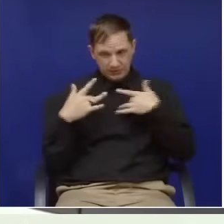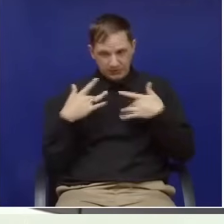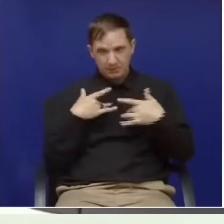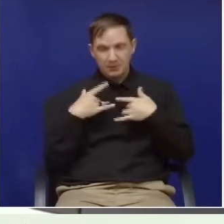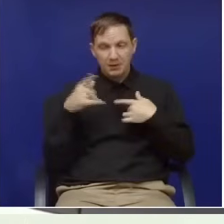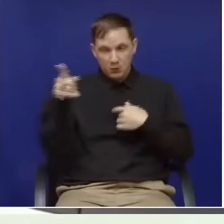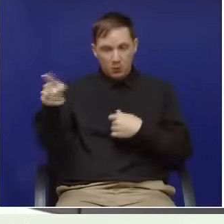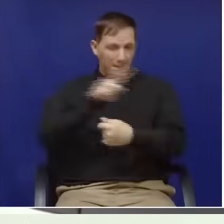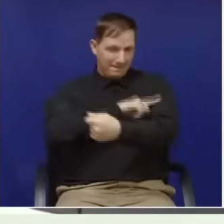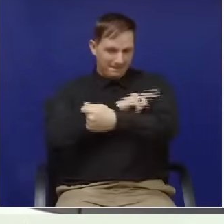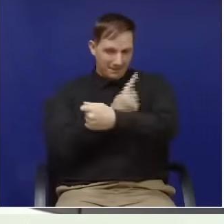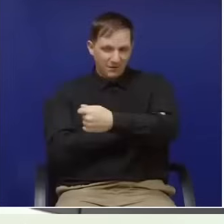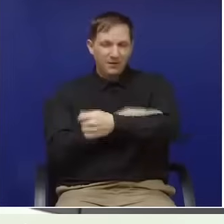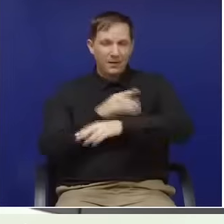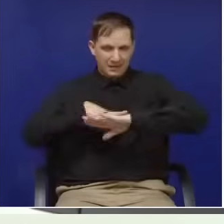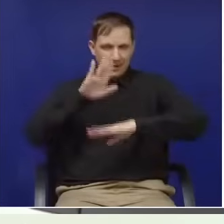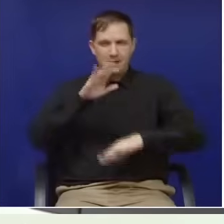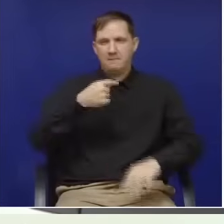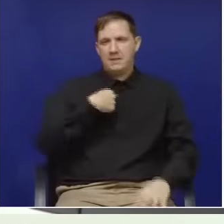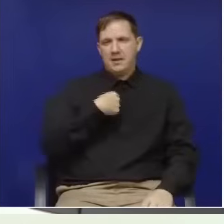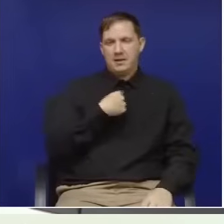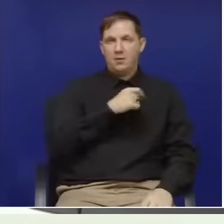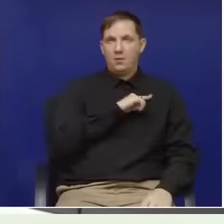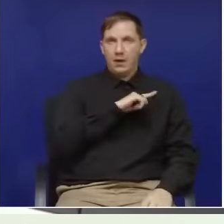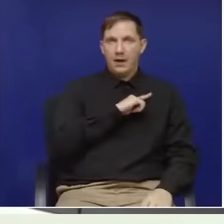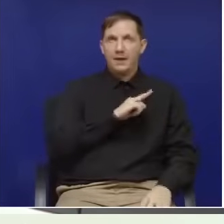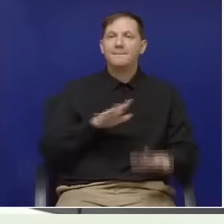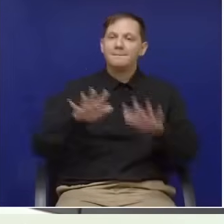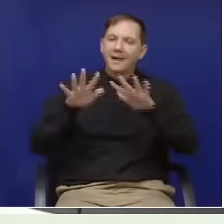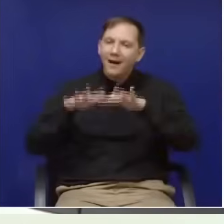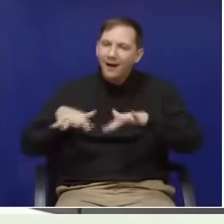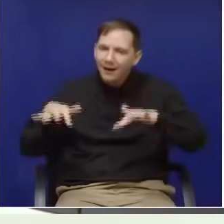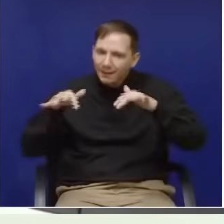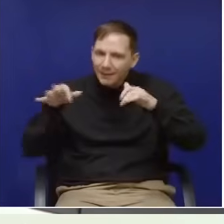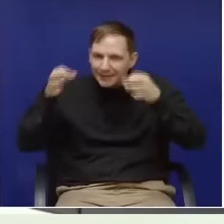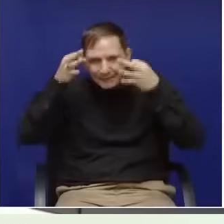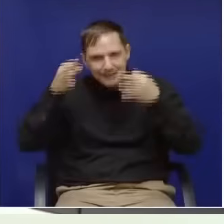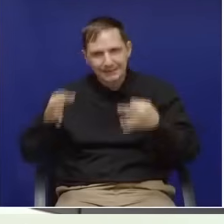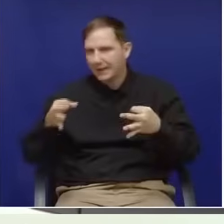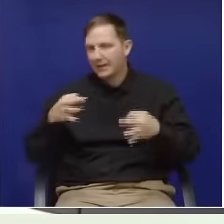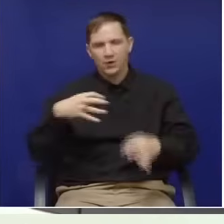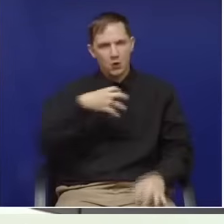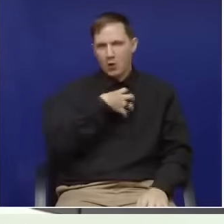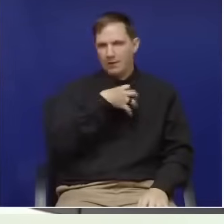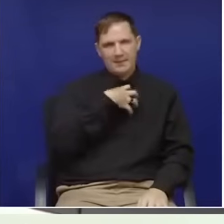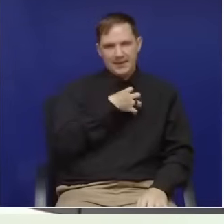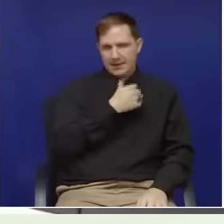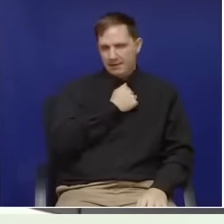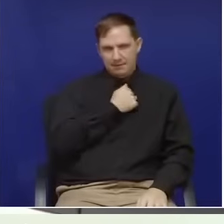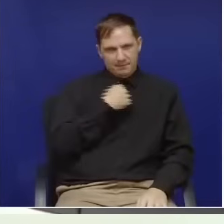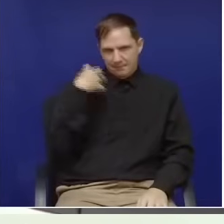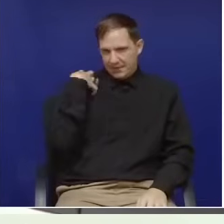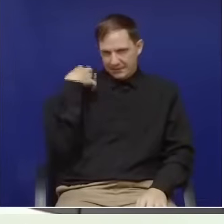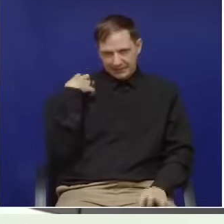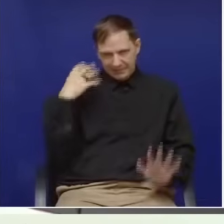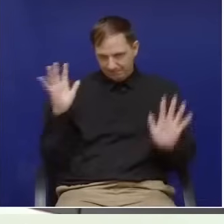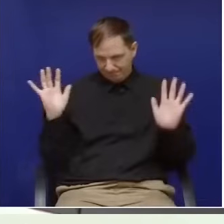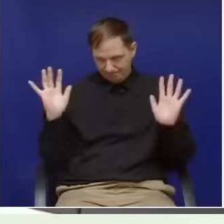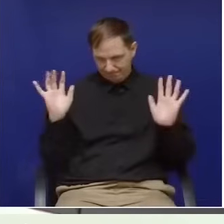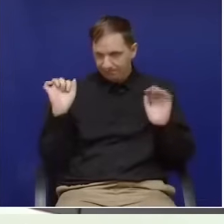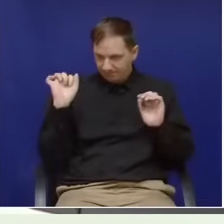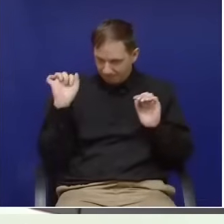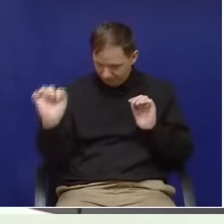powerful than me because those are determined by Parliament, not the Minister of Justice and Constitutional